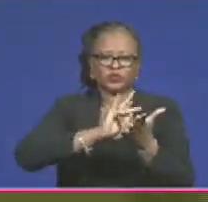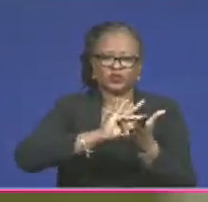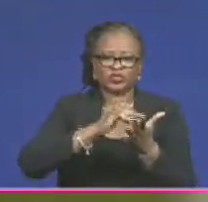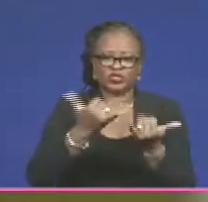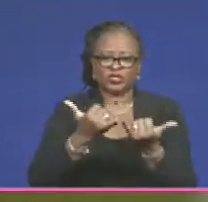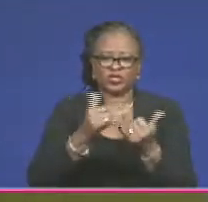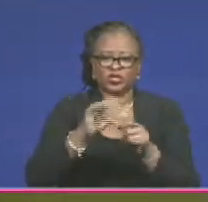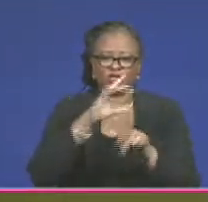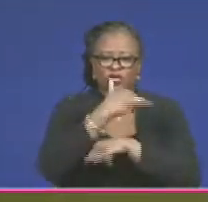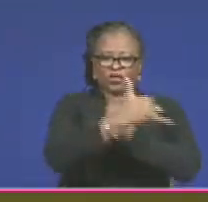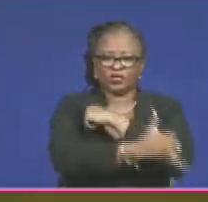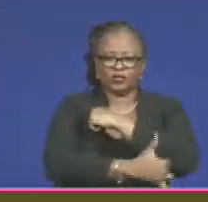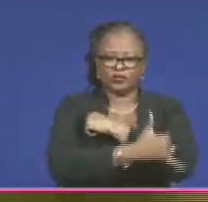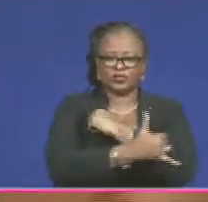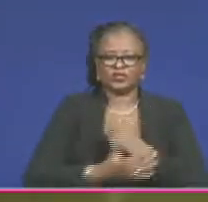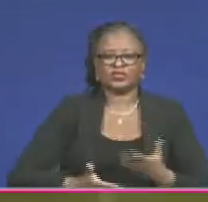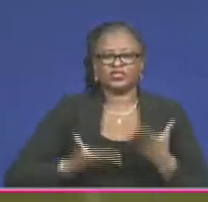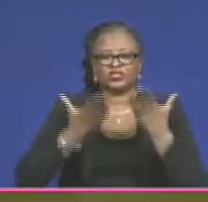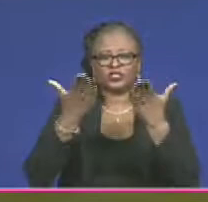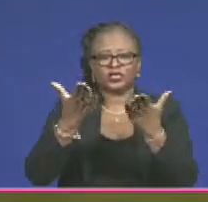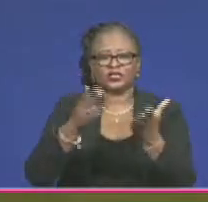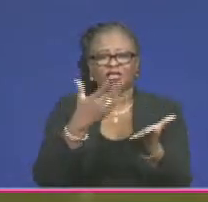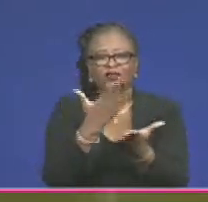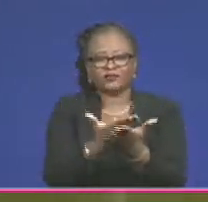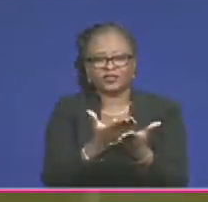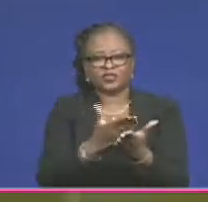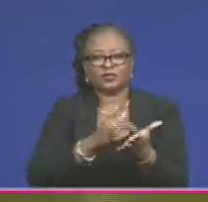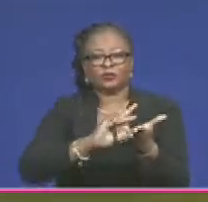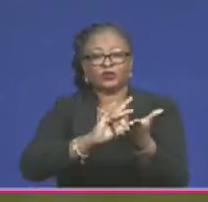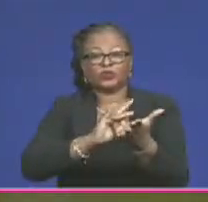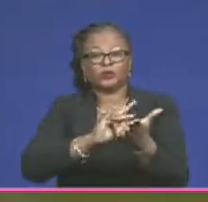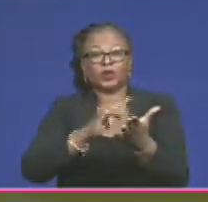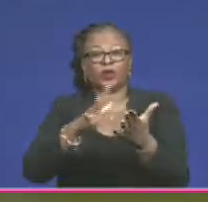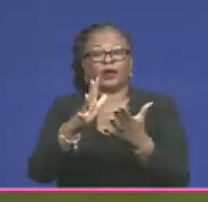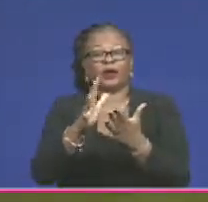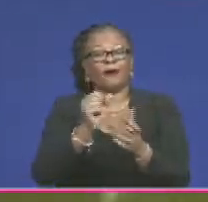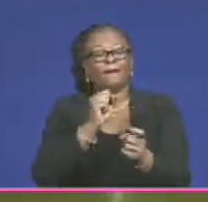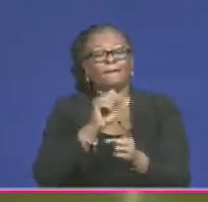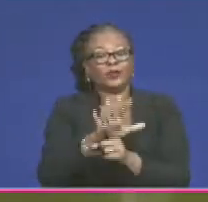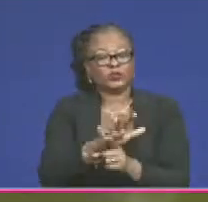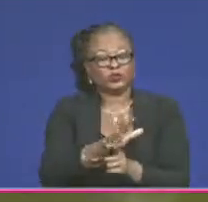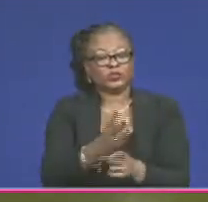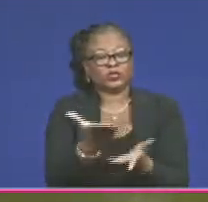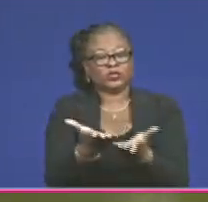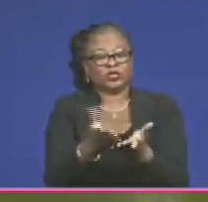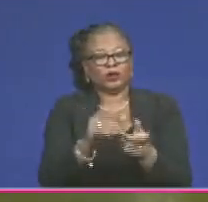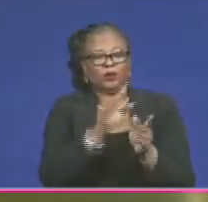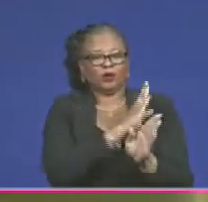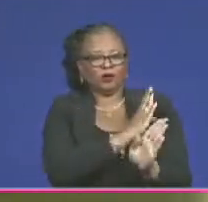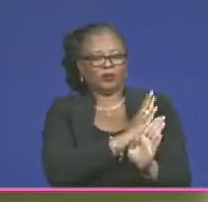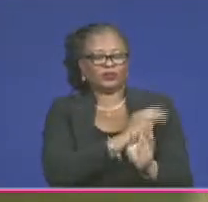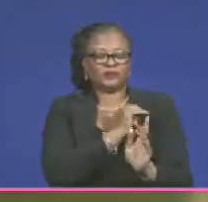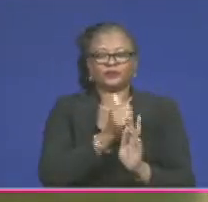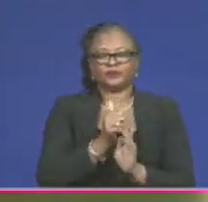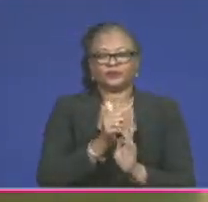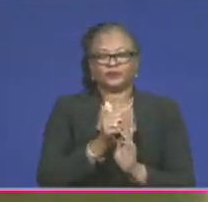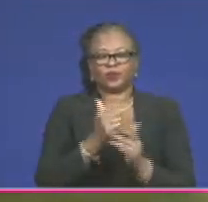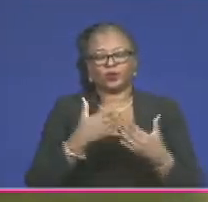country. He suggests there's evidence of prescription drug abuse taking place here. We have, unfortunately,